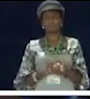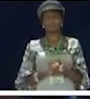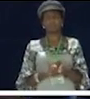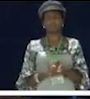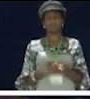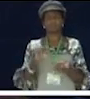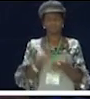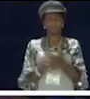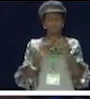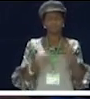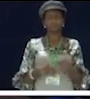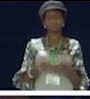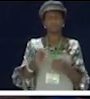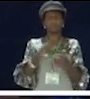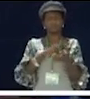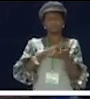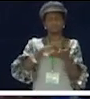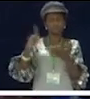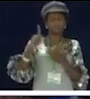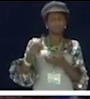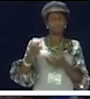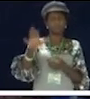that can purify your own